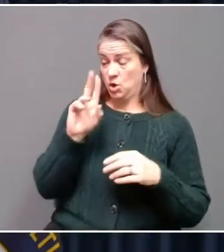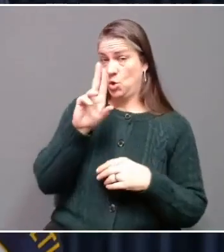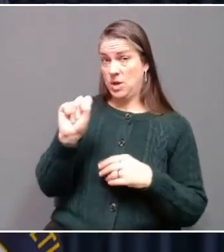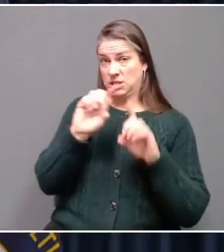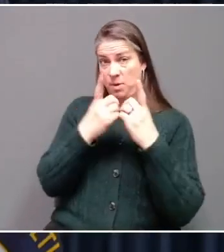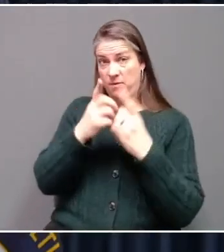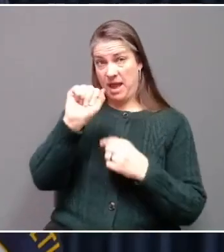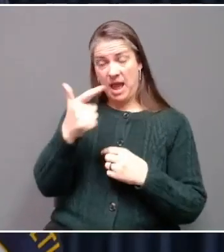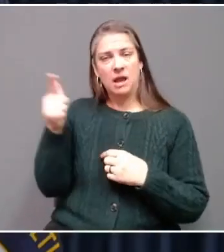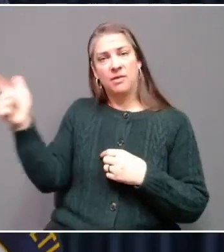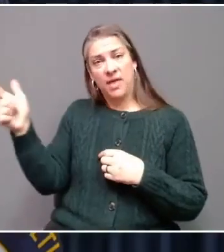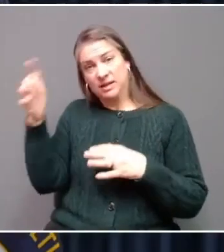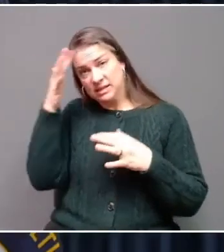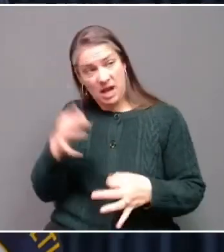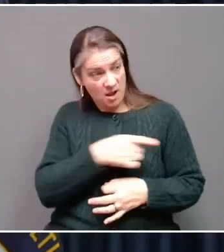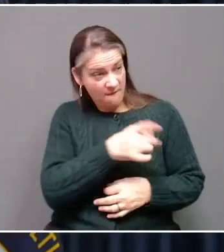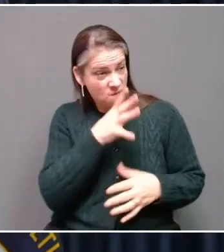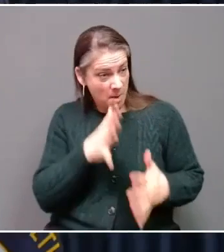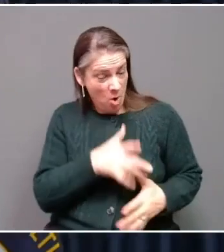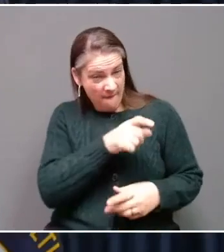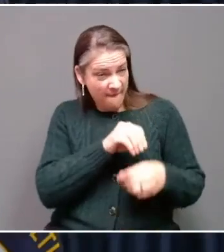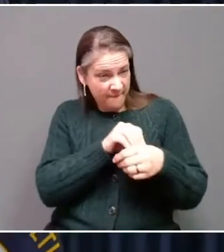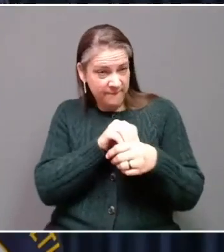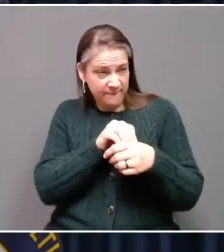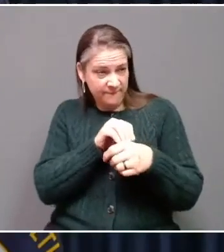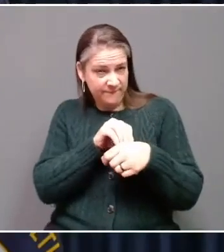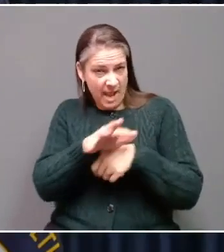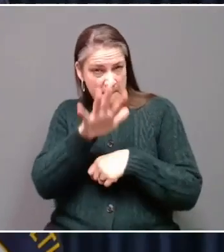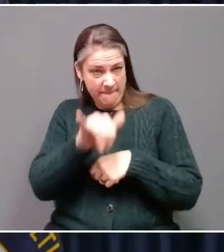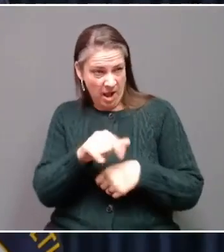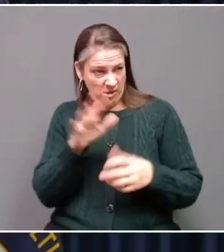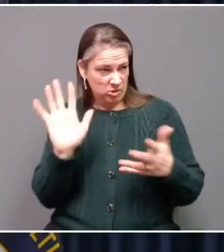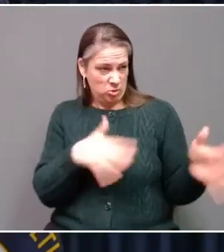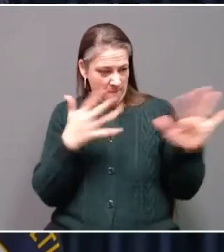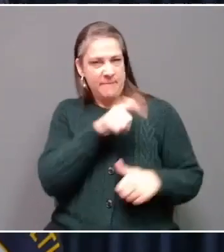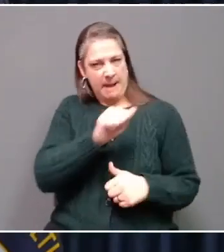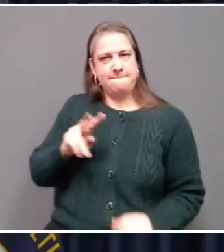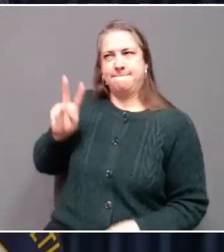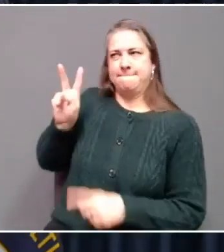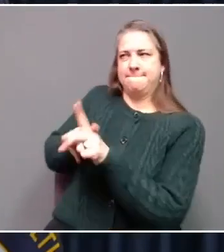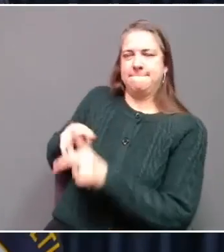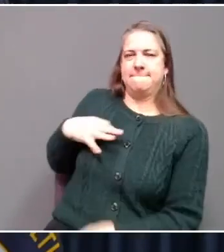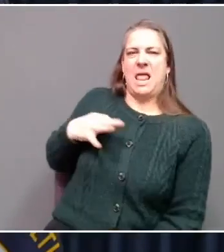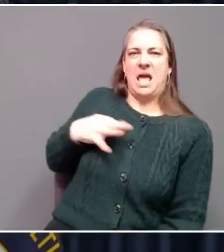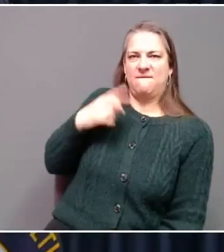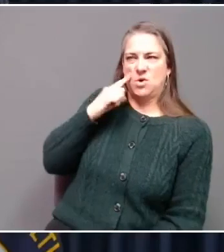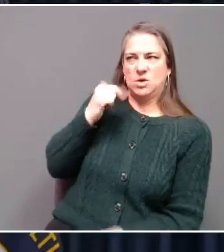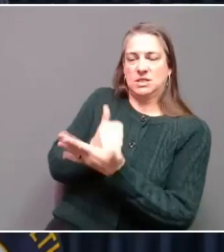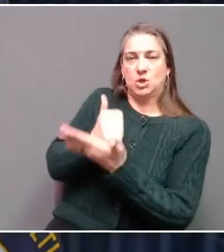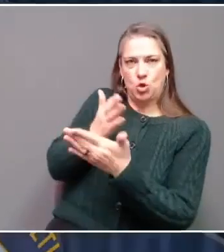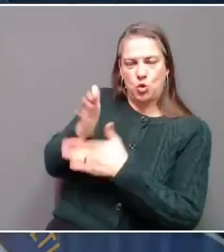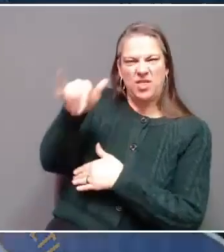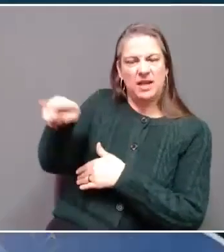farmers affected by the storms can apply for cost share assistance through the Emergency Grain Storage Facility Assistance Program.